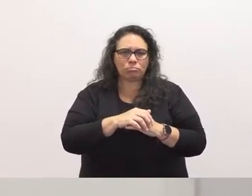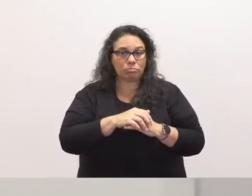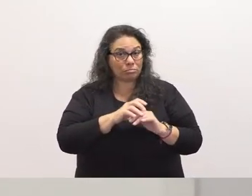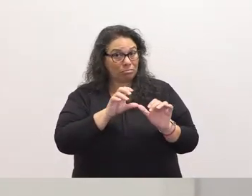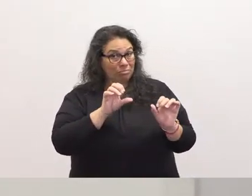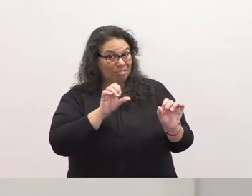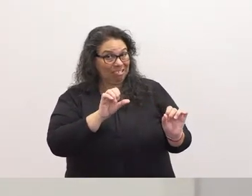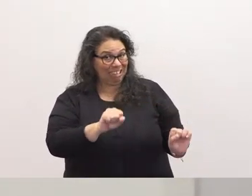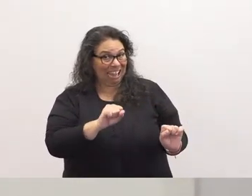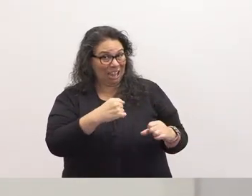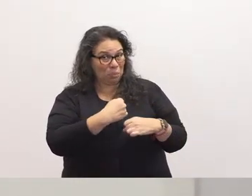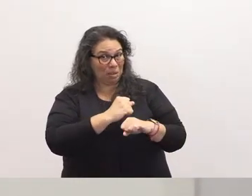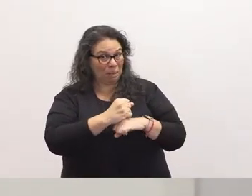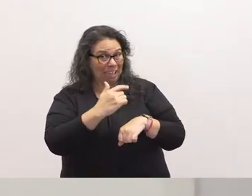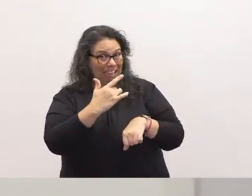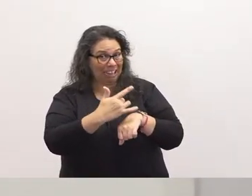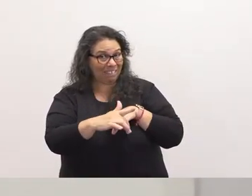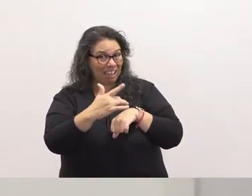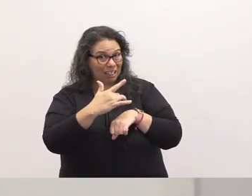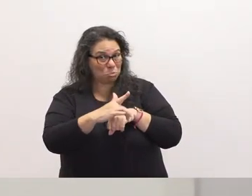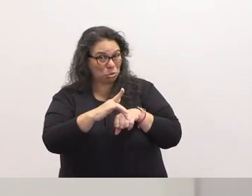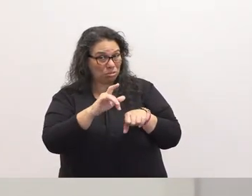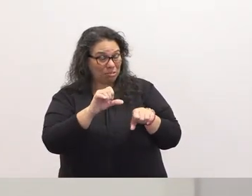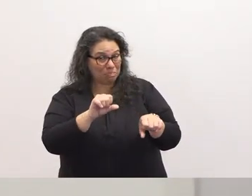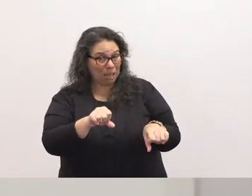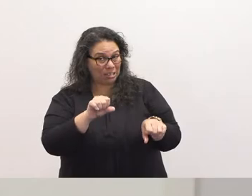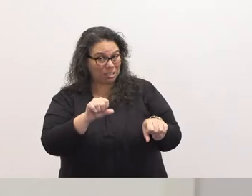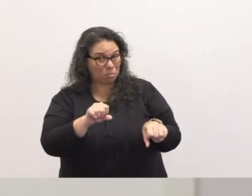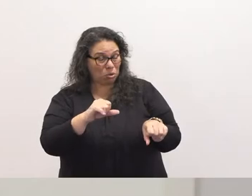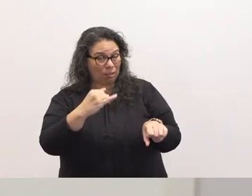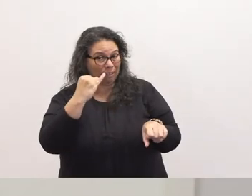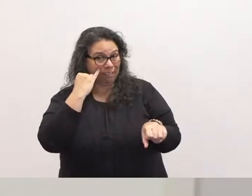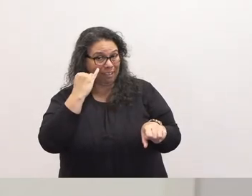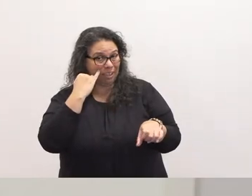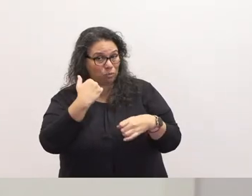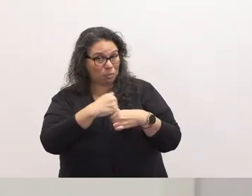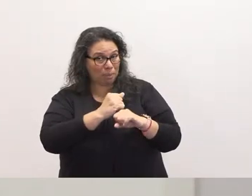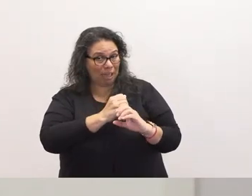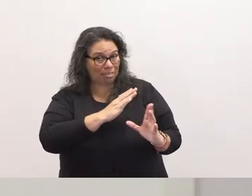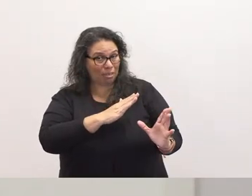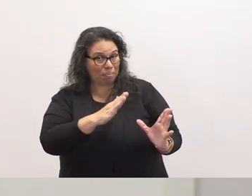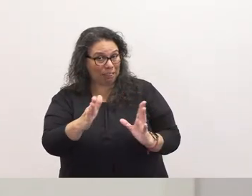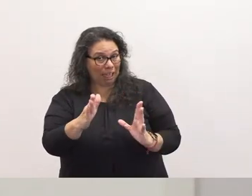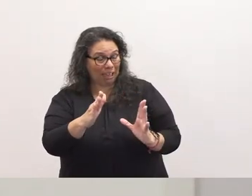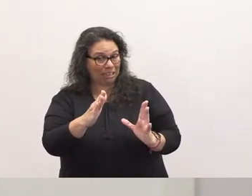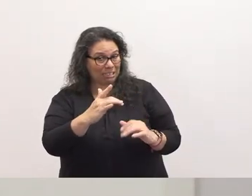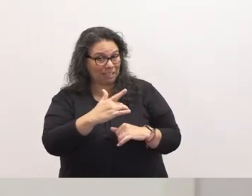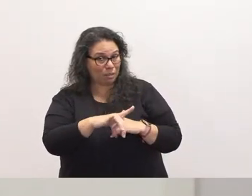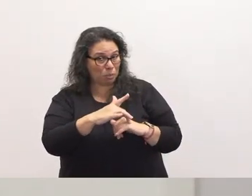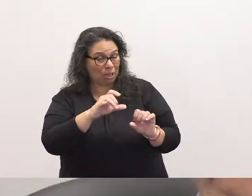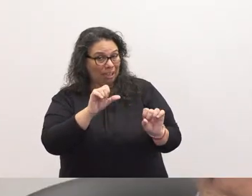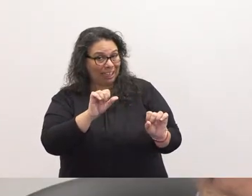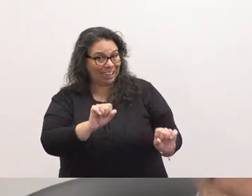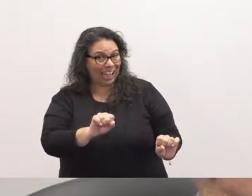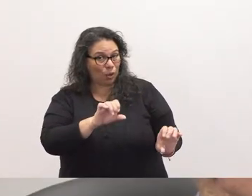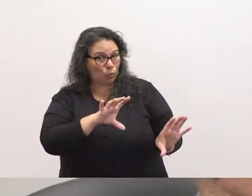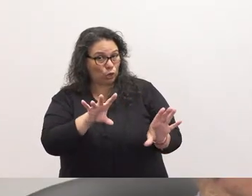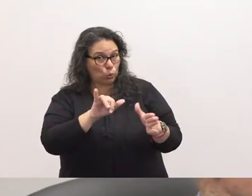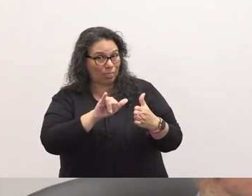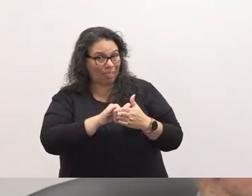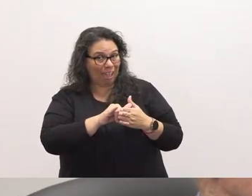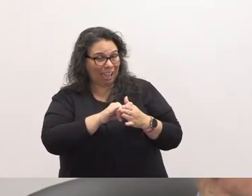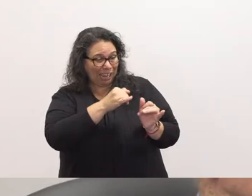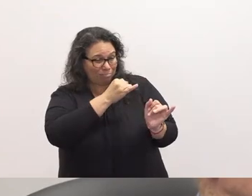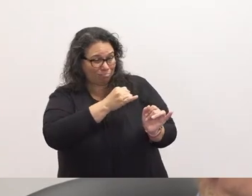Can we make those available? Would that be possible if we made those plans available? Can we do that on their